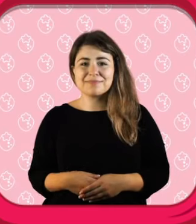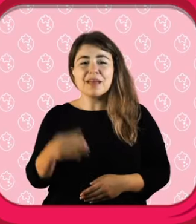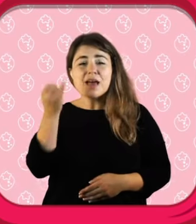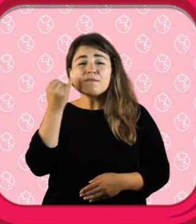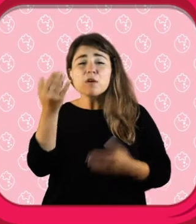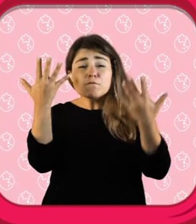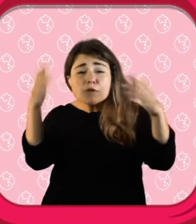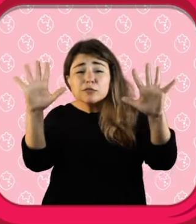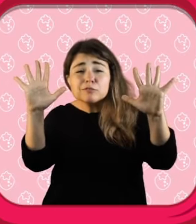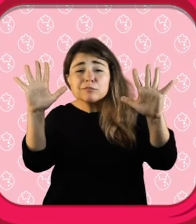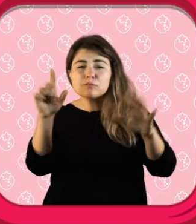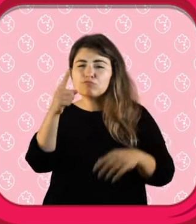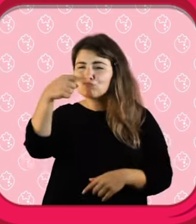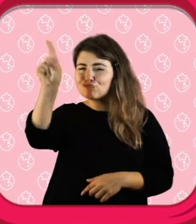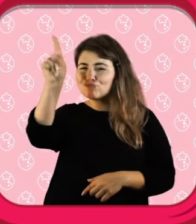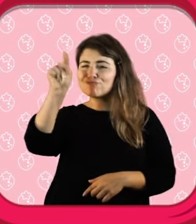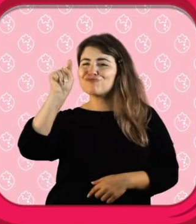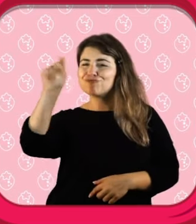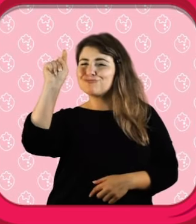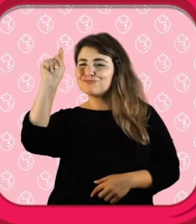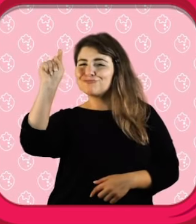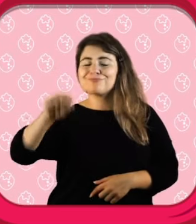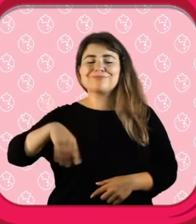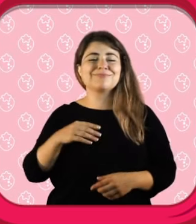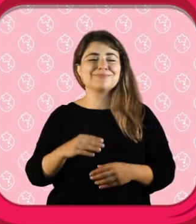Tap the check mark when you're done.